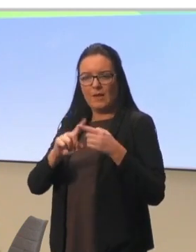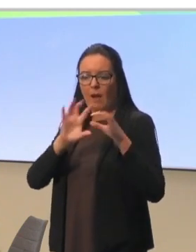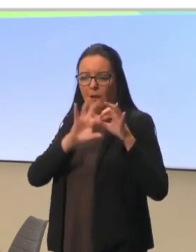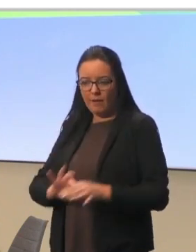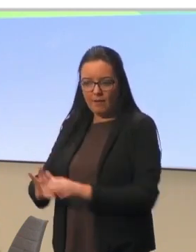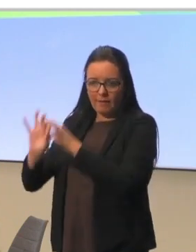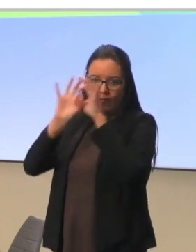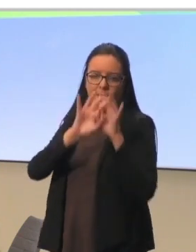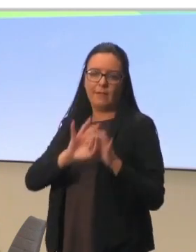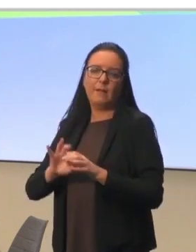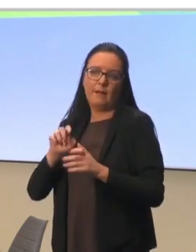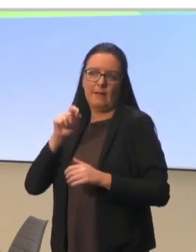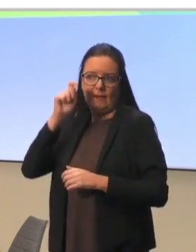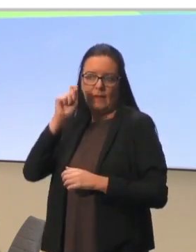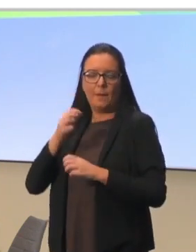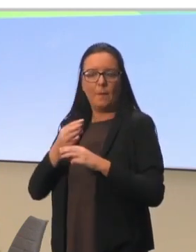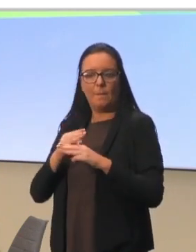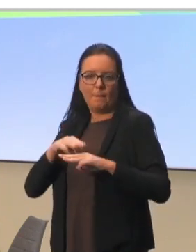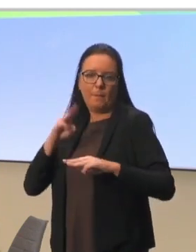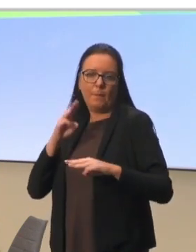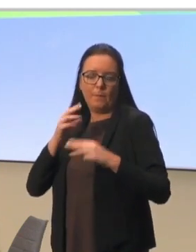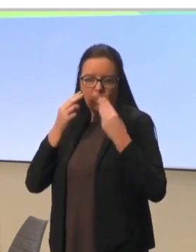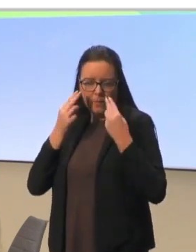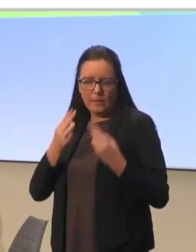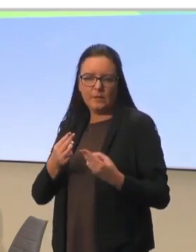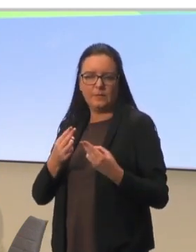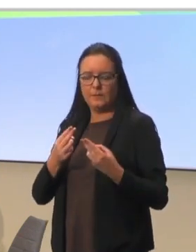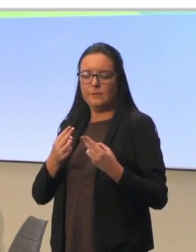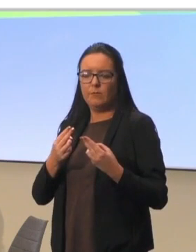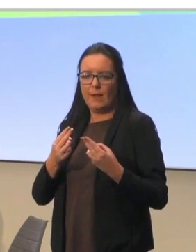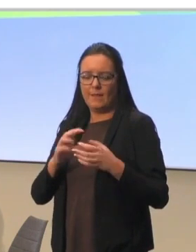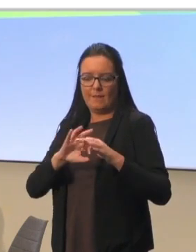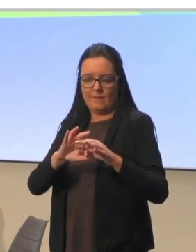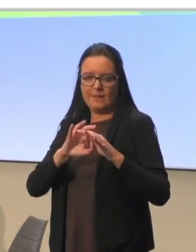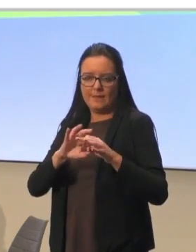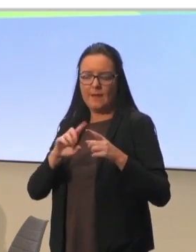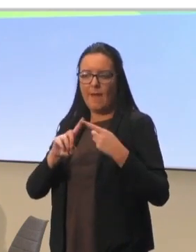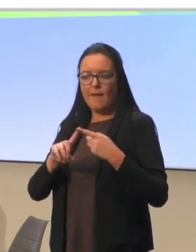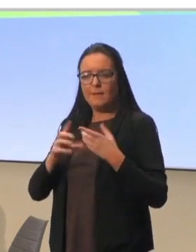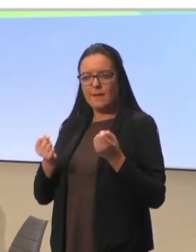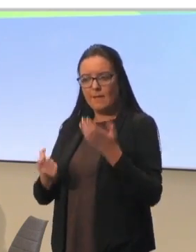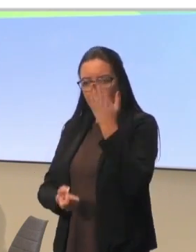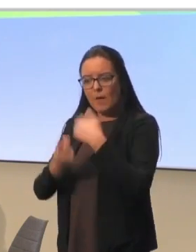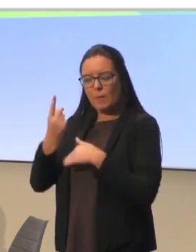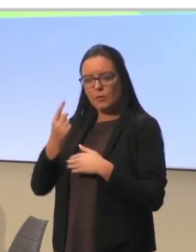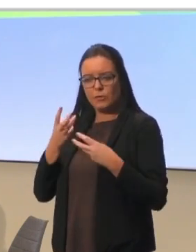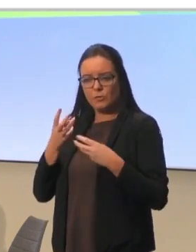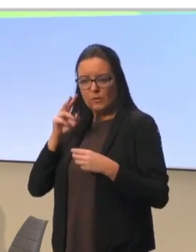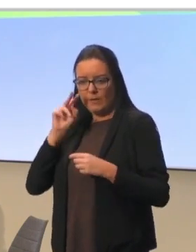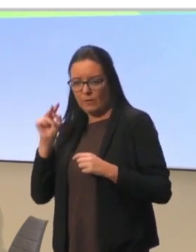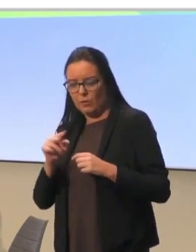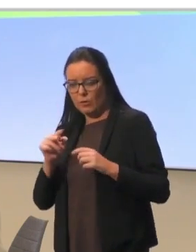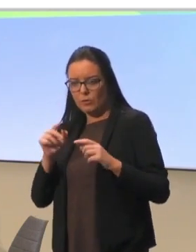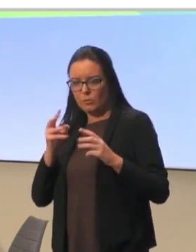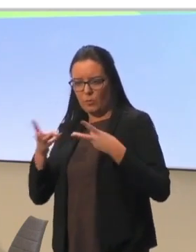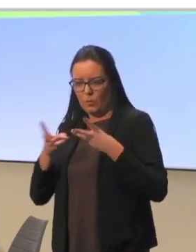I think, is more than relevant. And perhaps it's also an opportunity to look at that way of working and look at how it